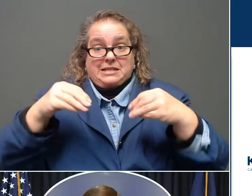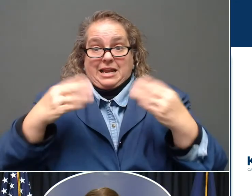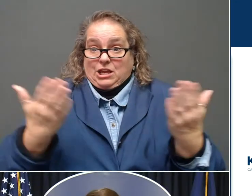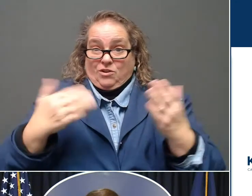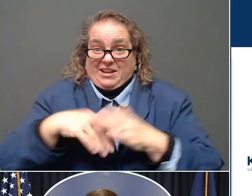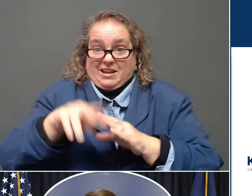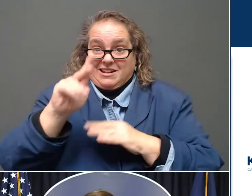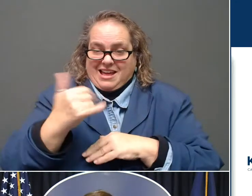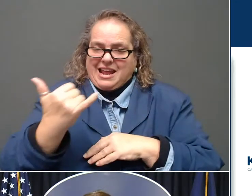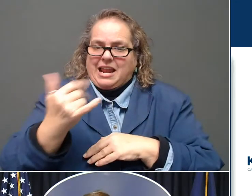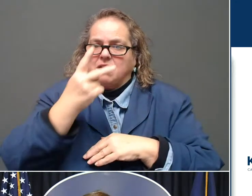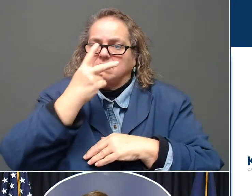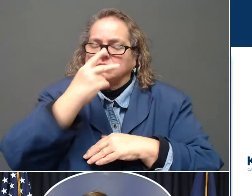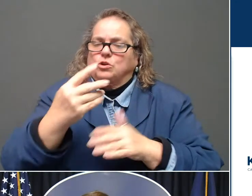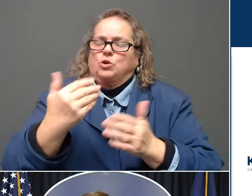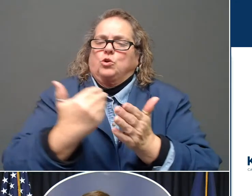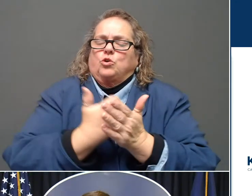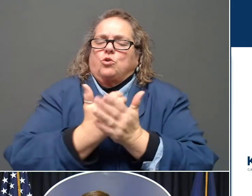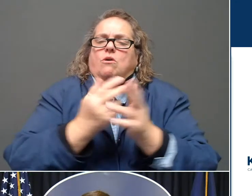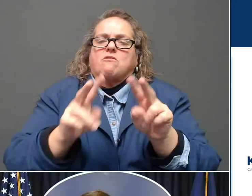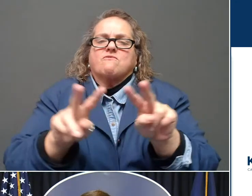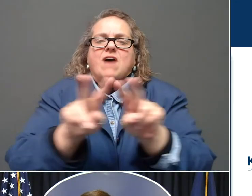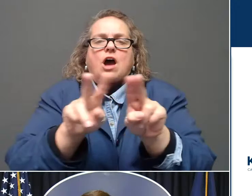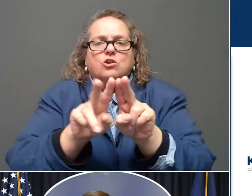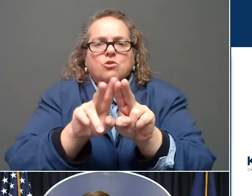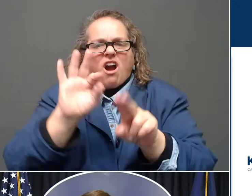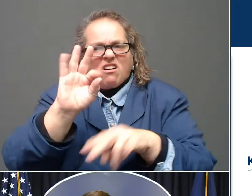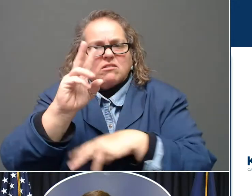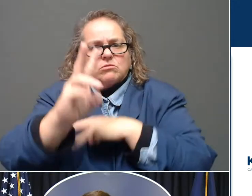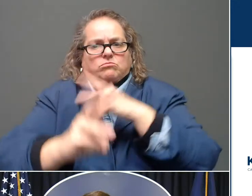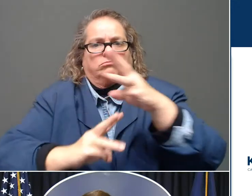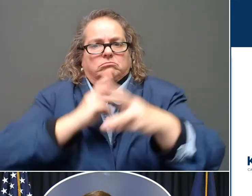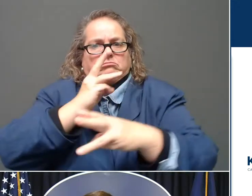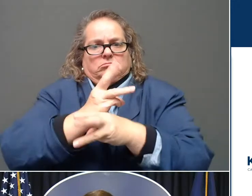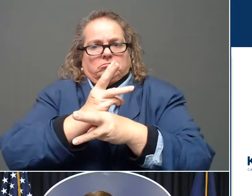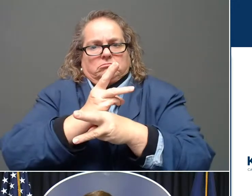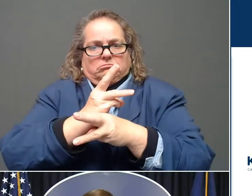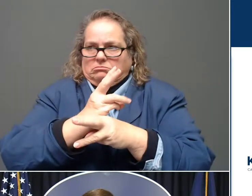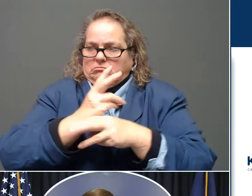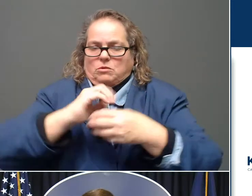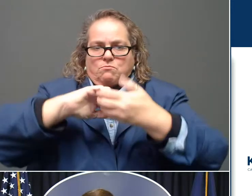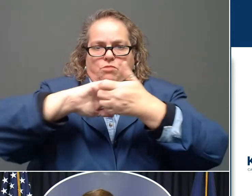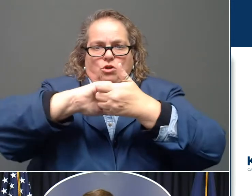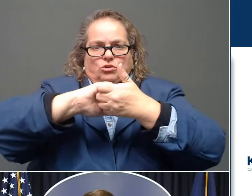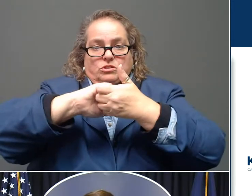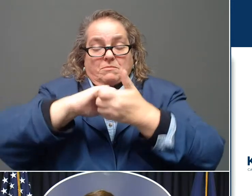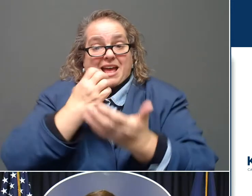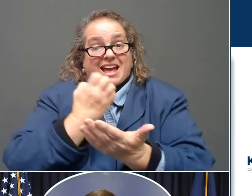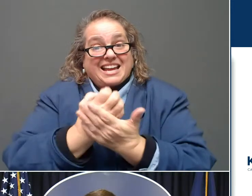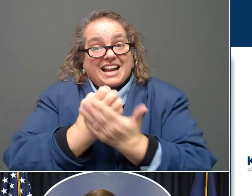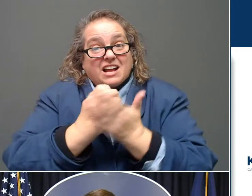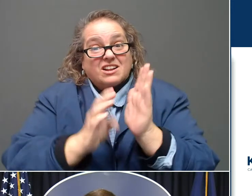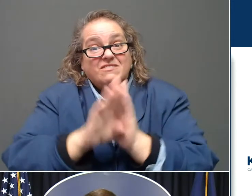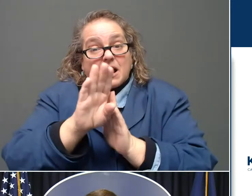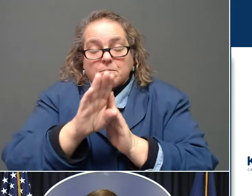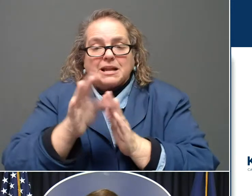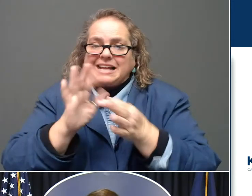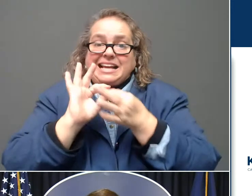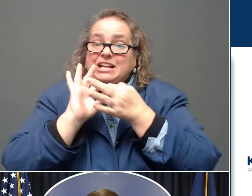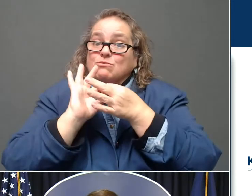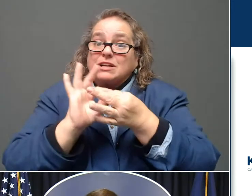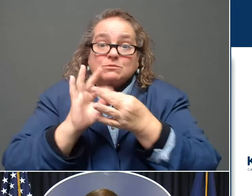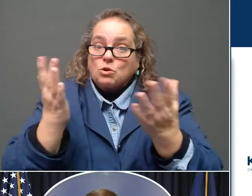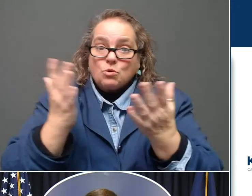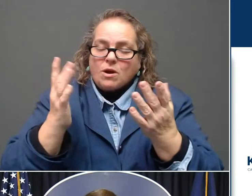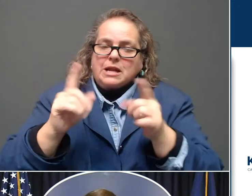global diversification. We know this works too. Economic development often hinges on relationships. That's why in any given year,